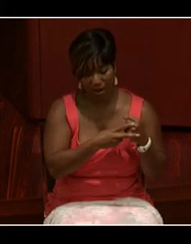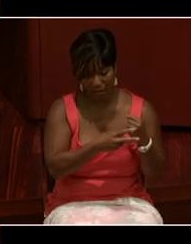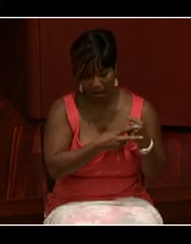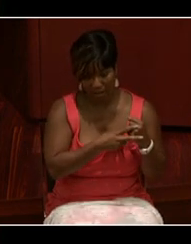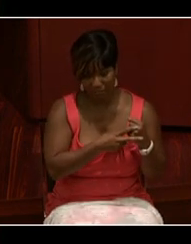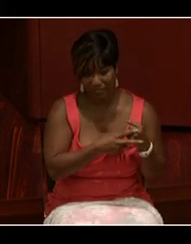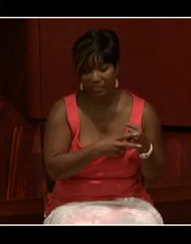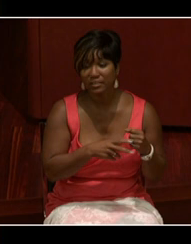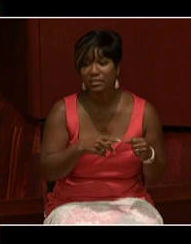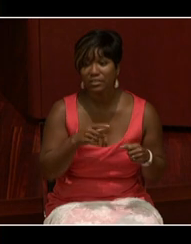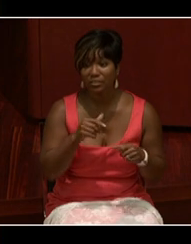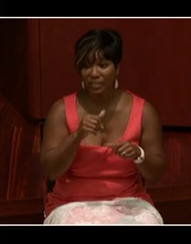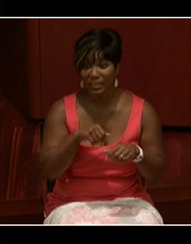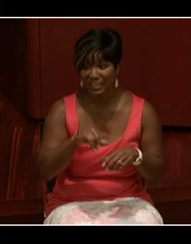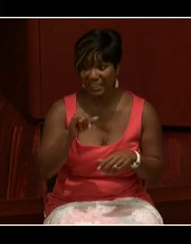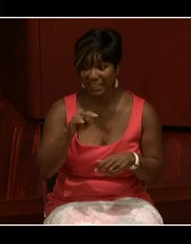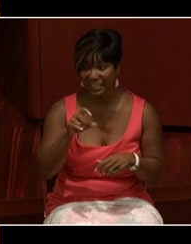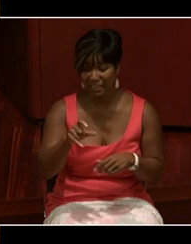Archives at Atlanta.